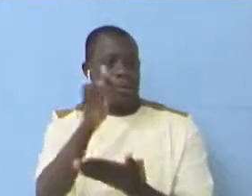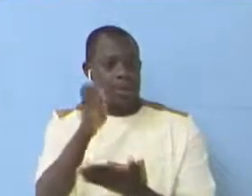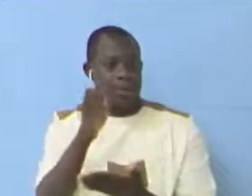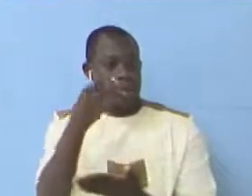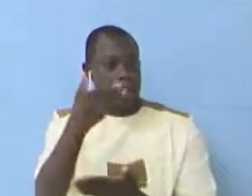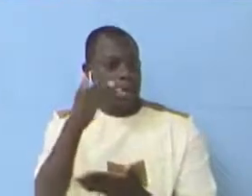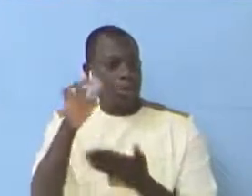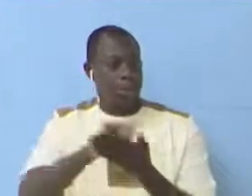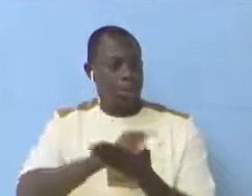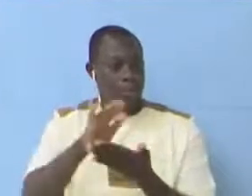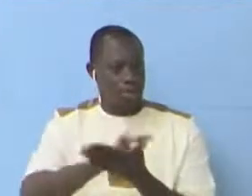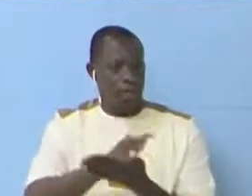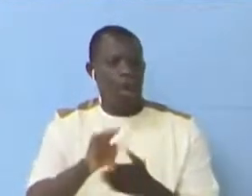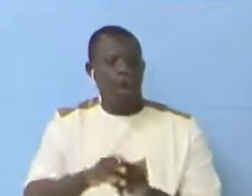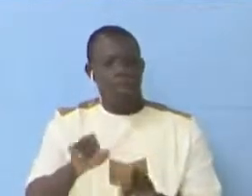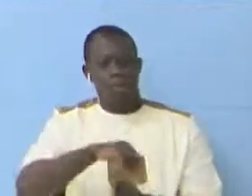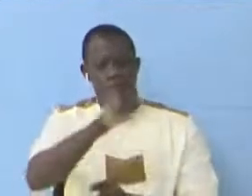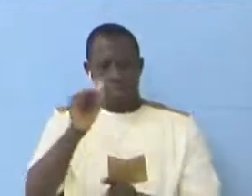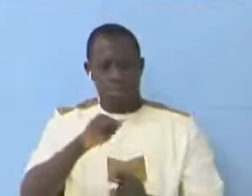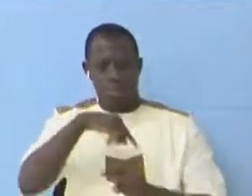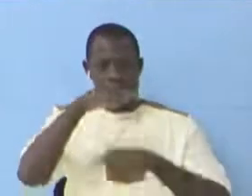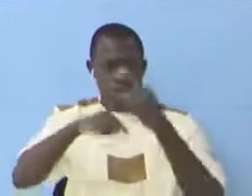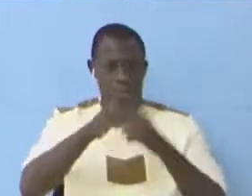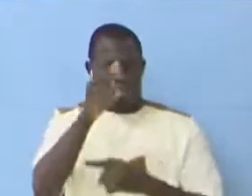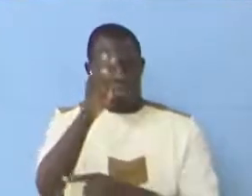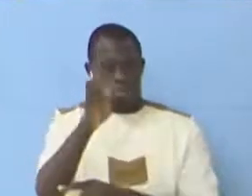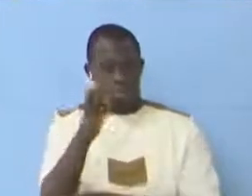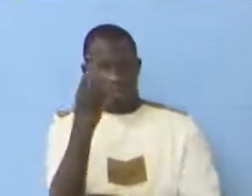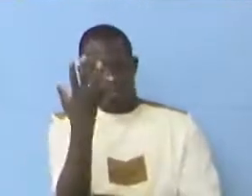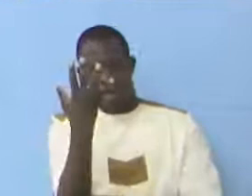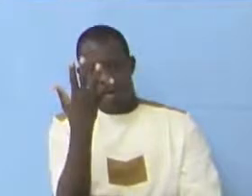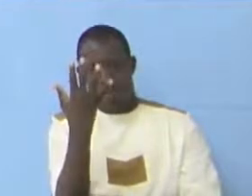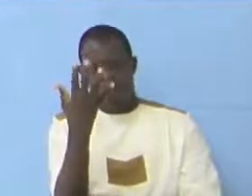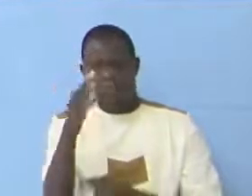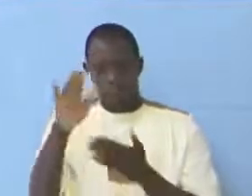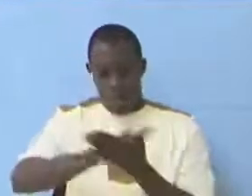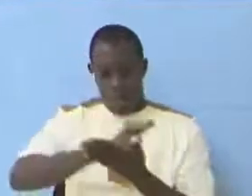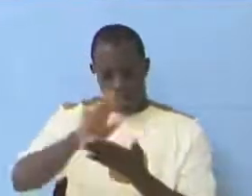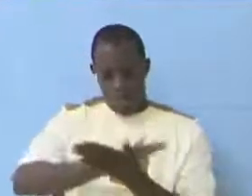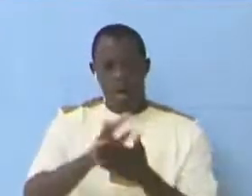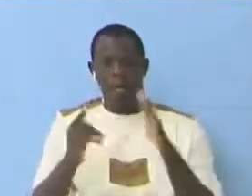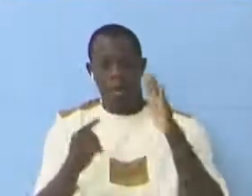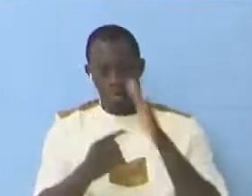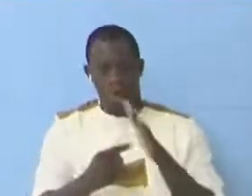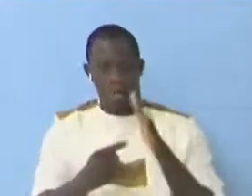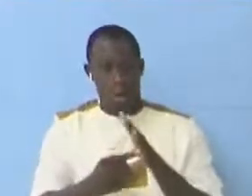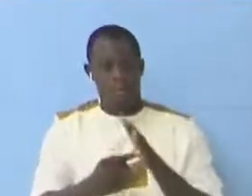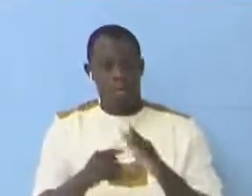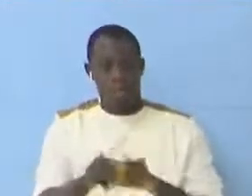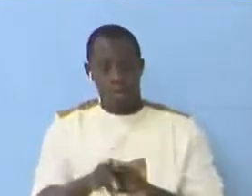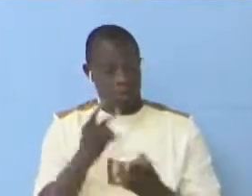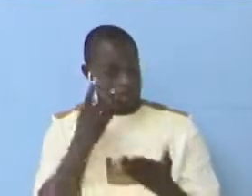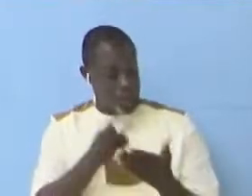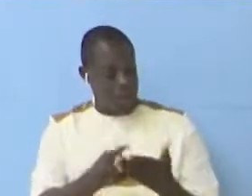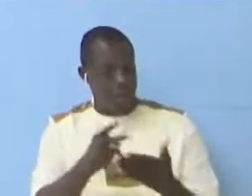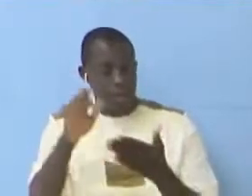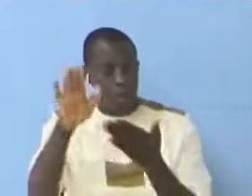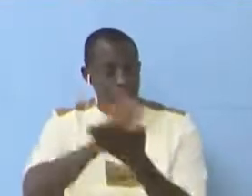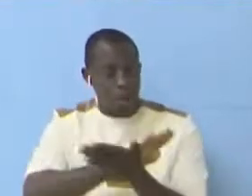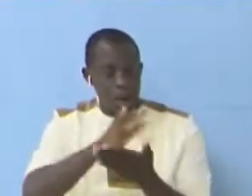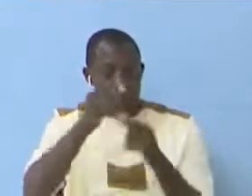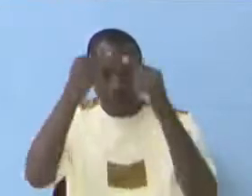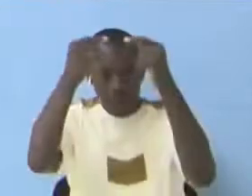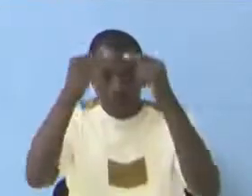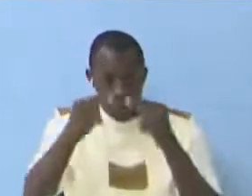35 pages of substance. So it's a lengthy statement.